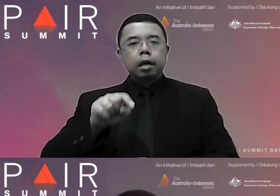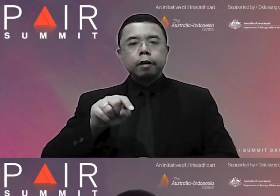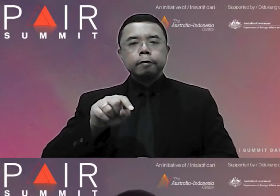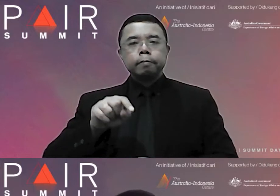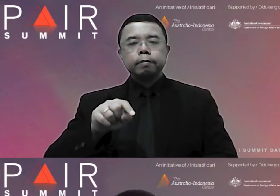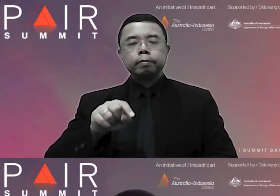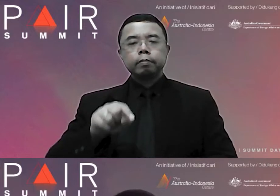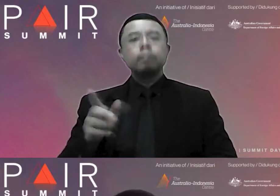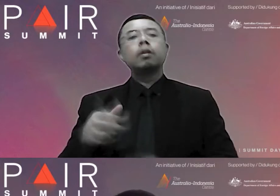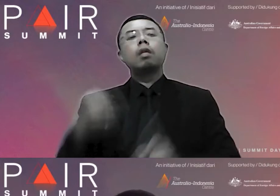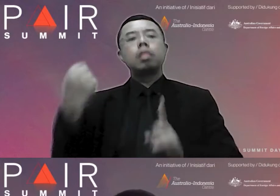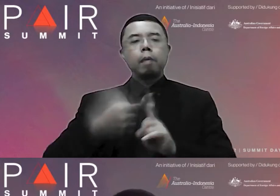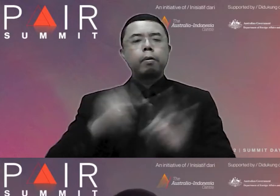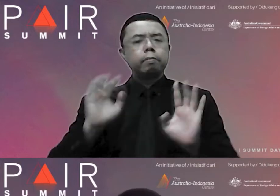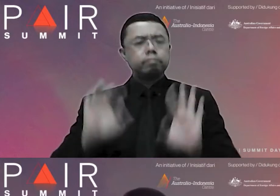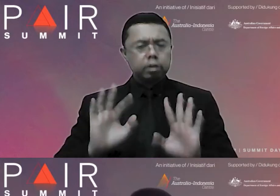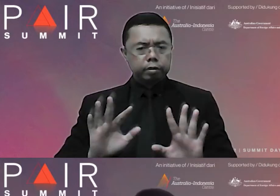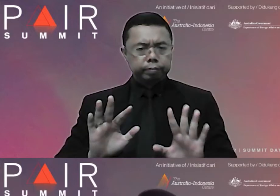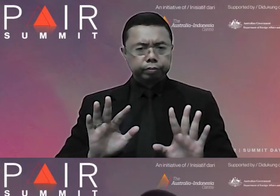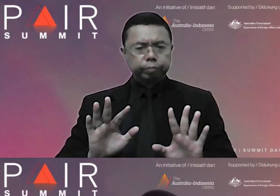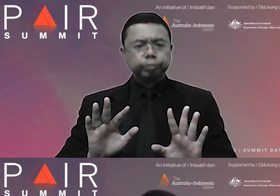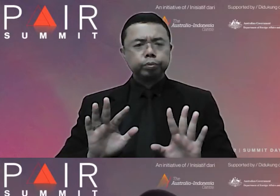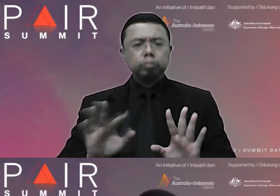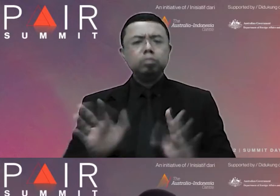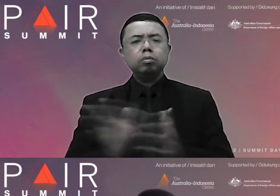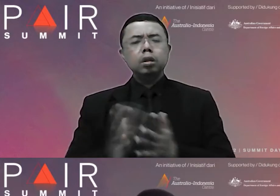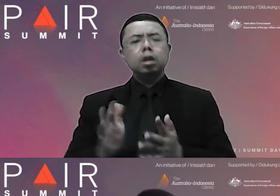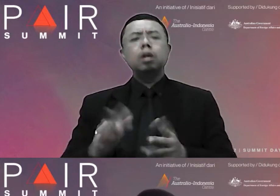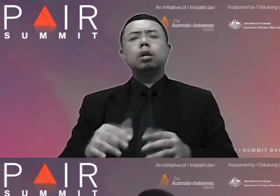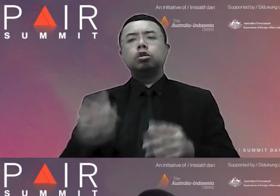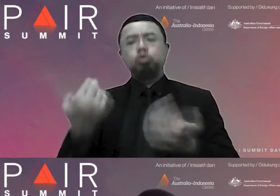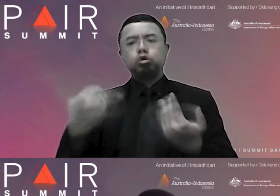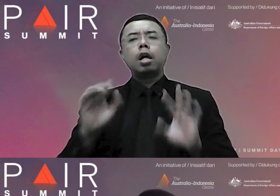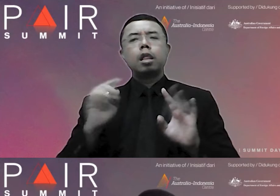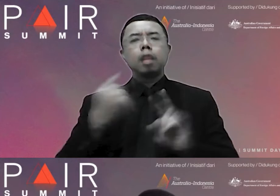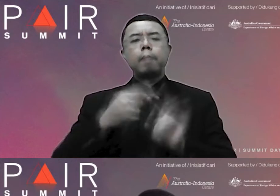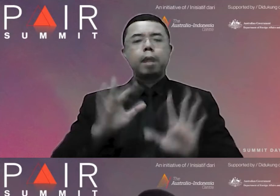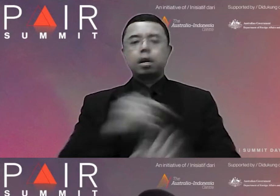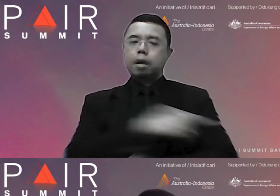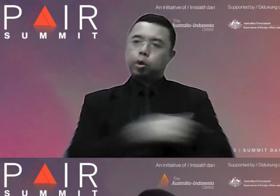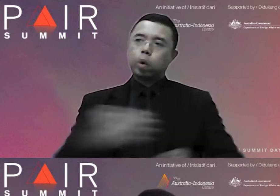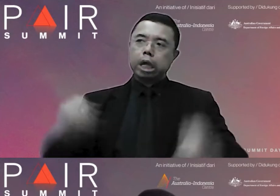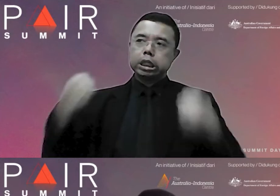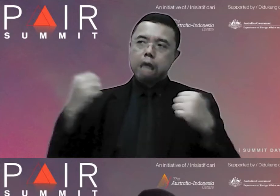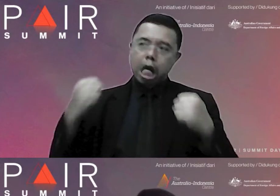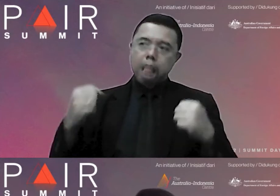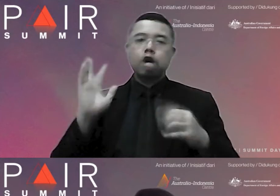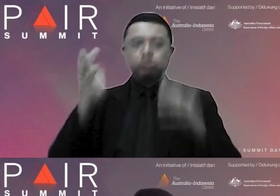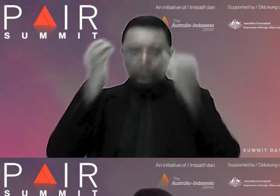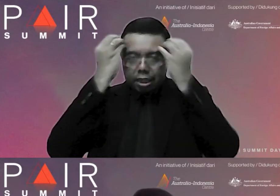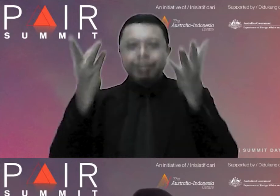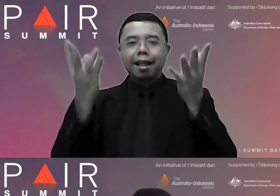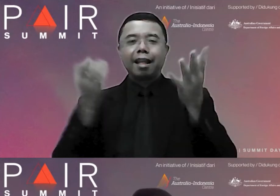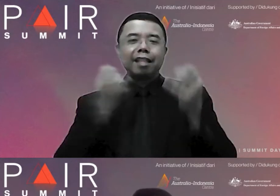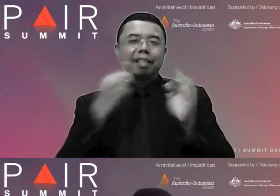more of the medical staff more conscious about the potential risk, but now there is another challenge: